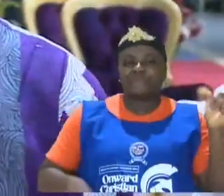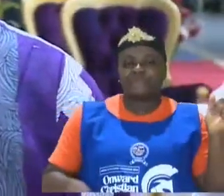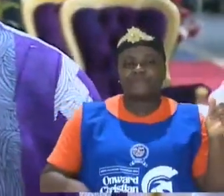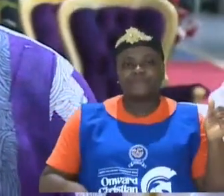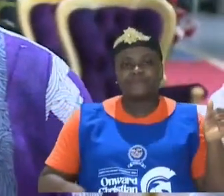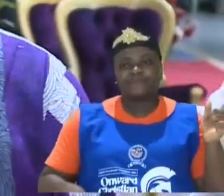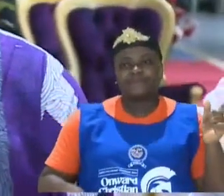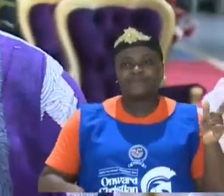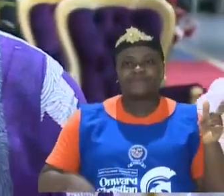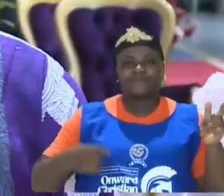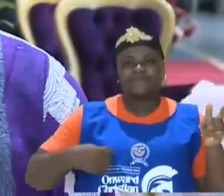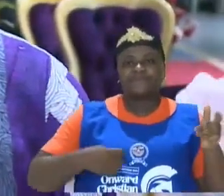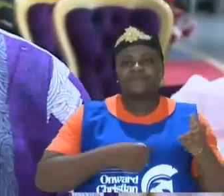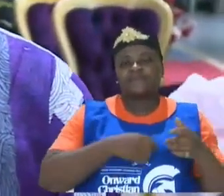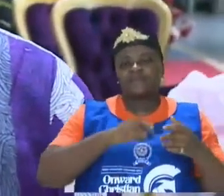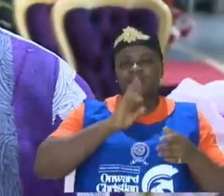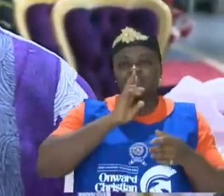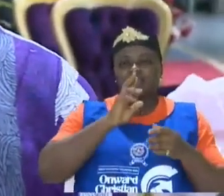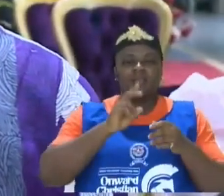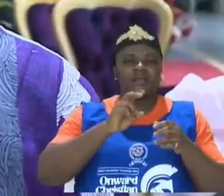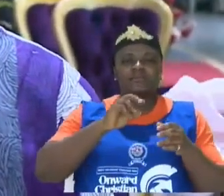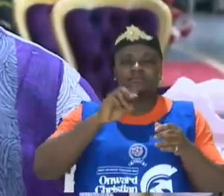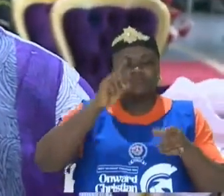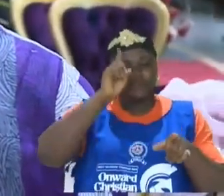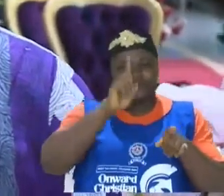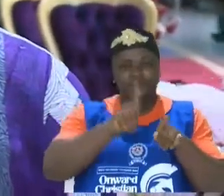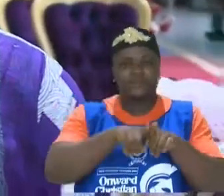We are brother and sister Ebiowe Toby,